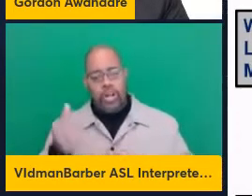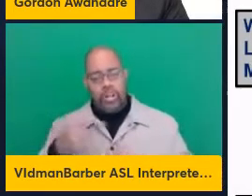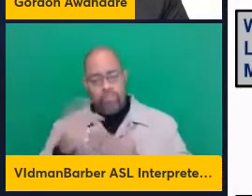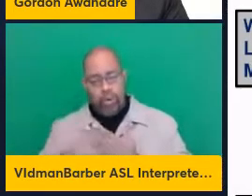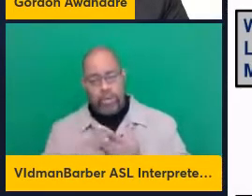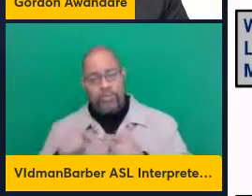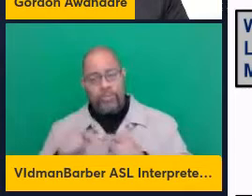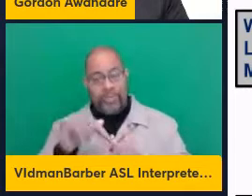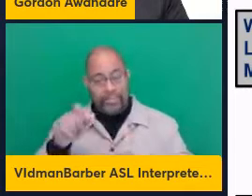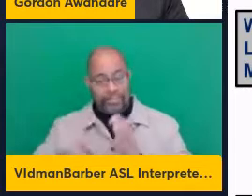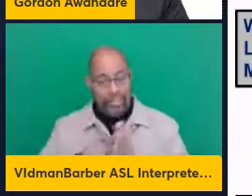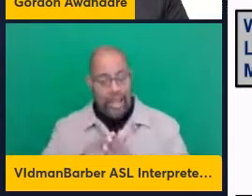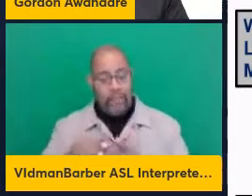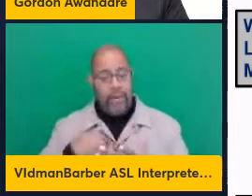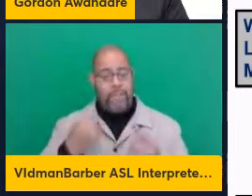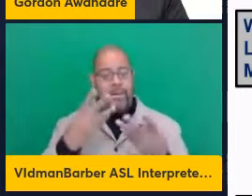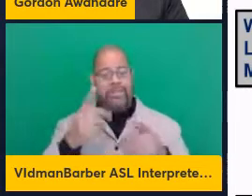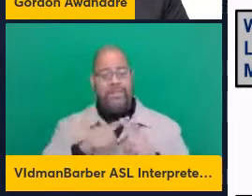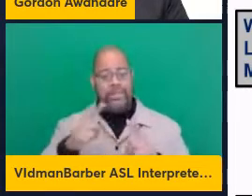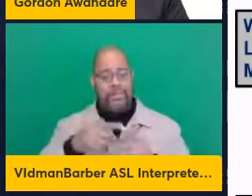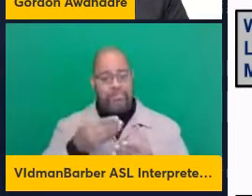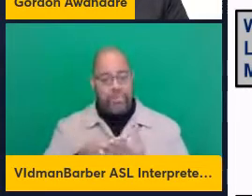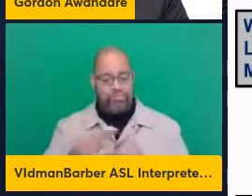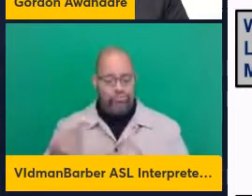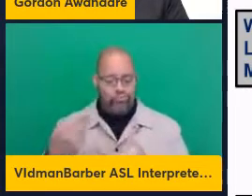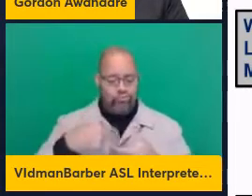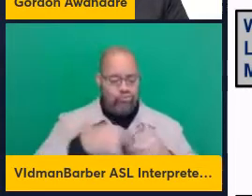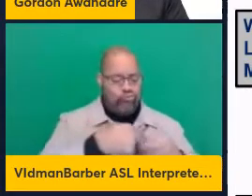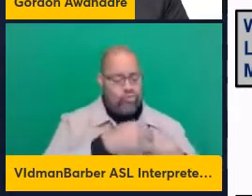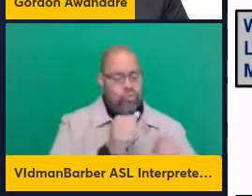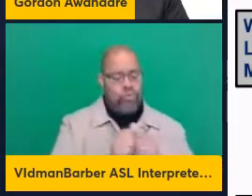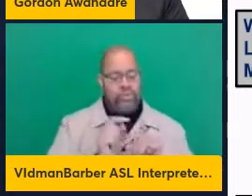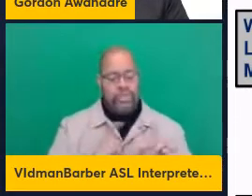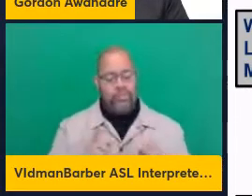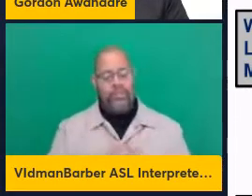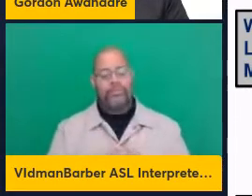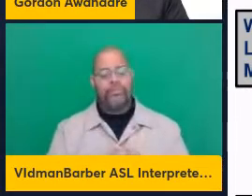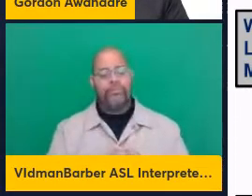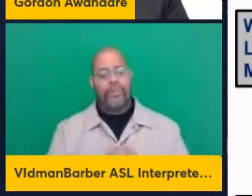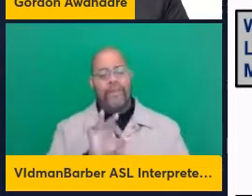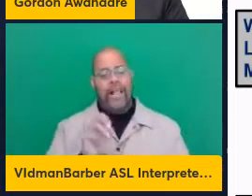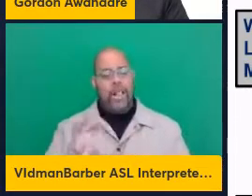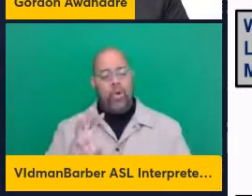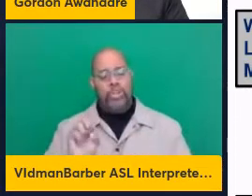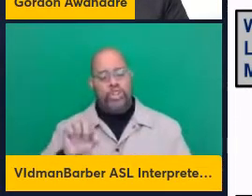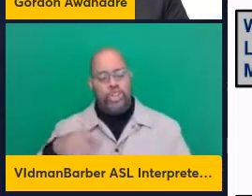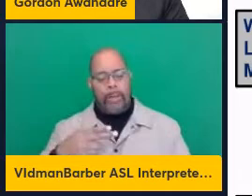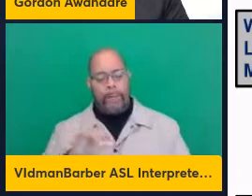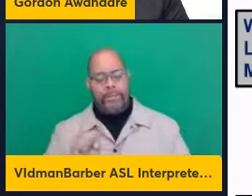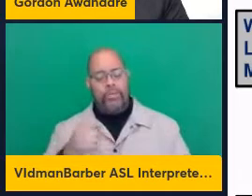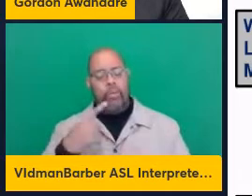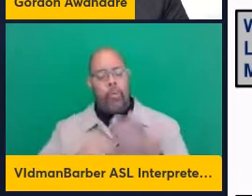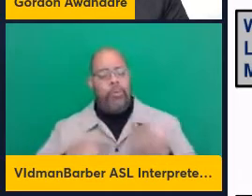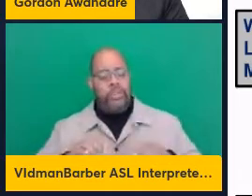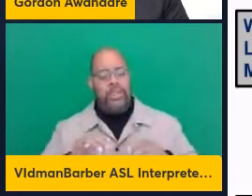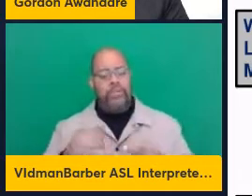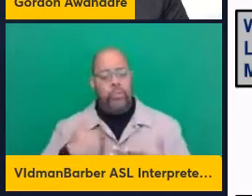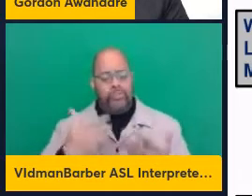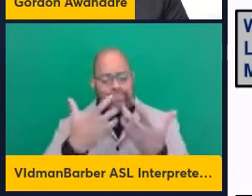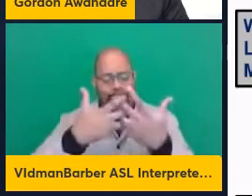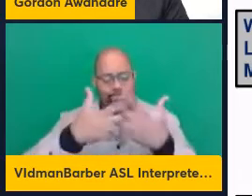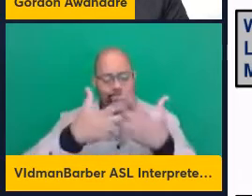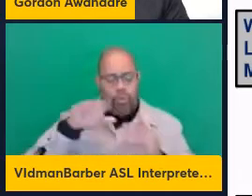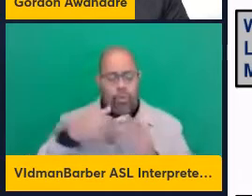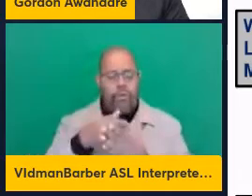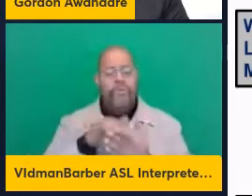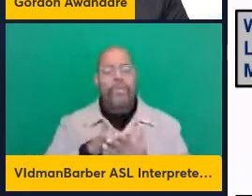then, we've had many funders come on board with different fellowships. And so what we've done is to synergize all these so